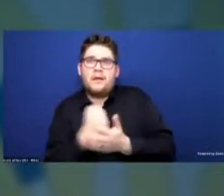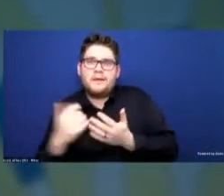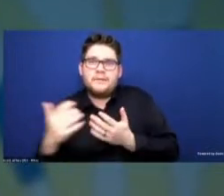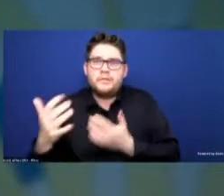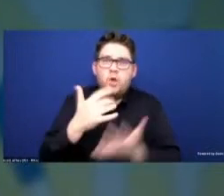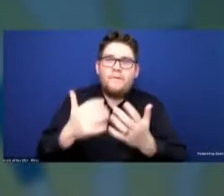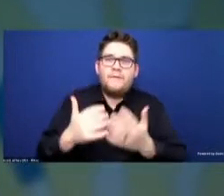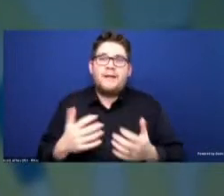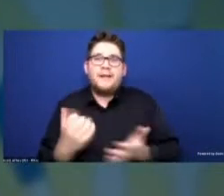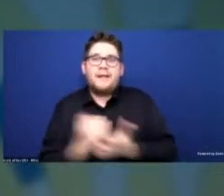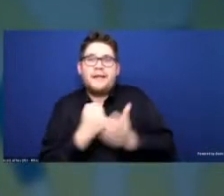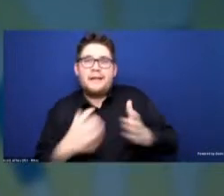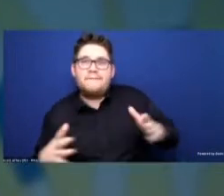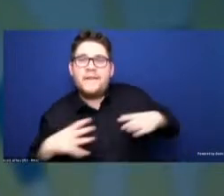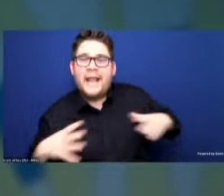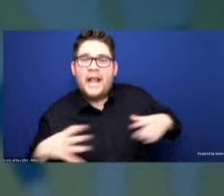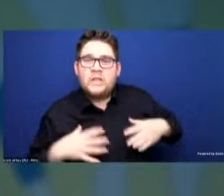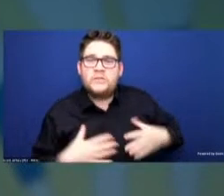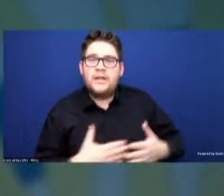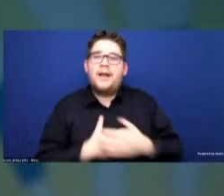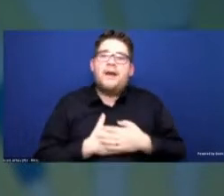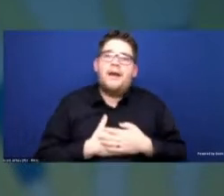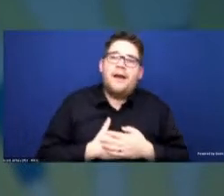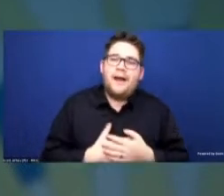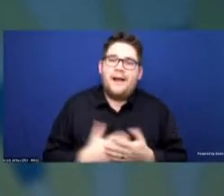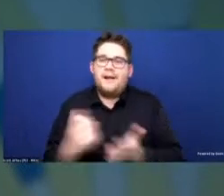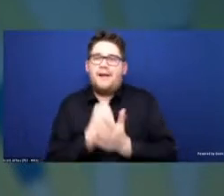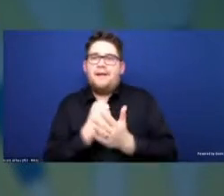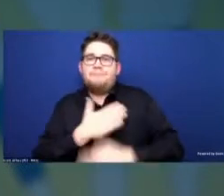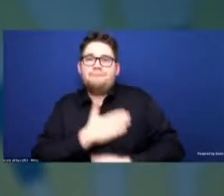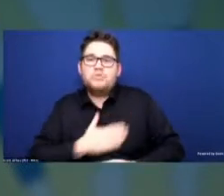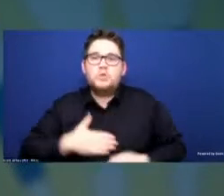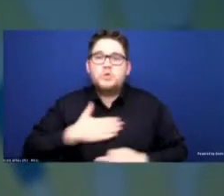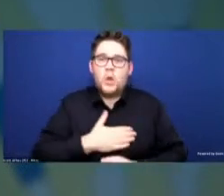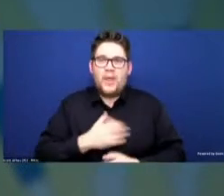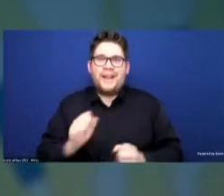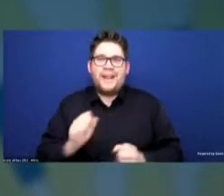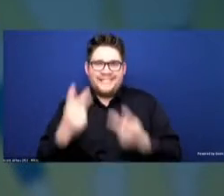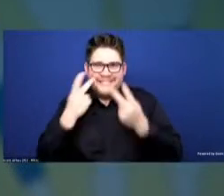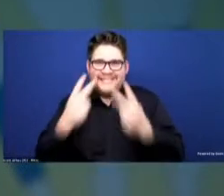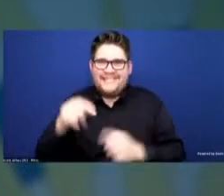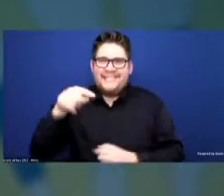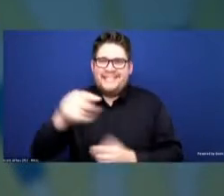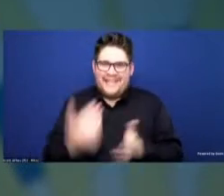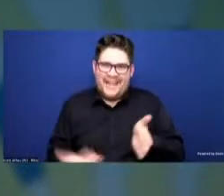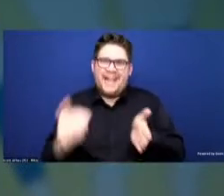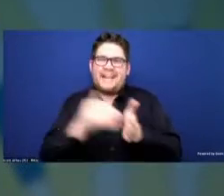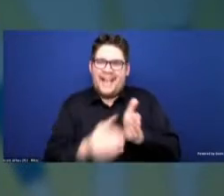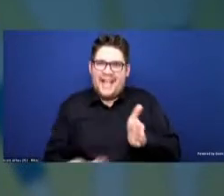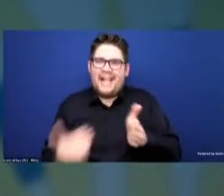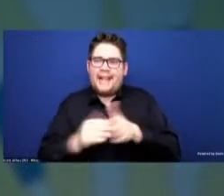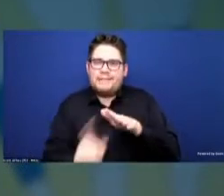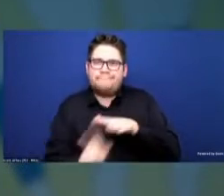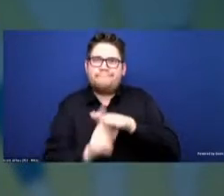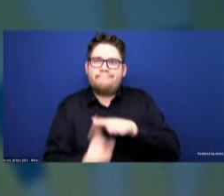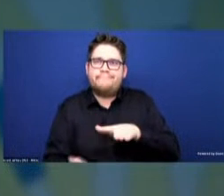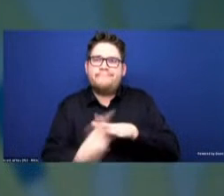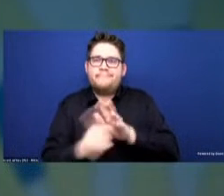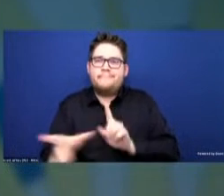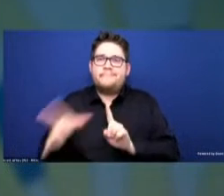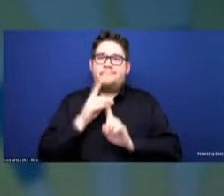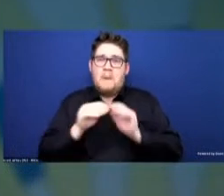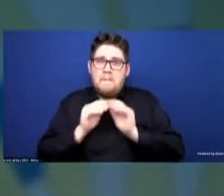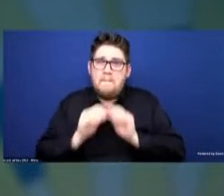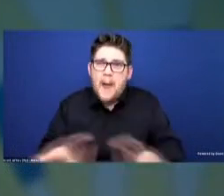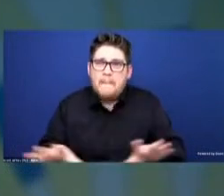interactions are settings where we have seen transmission happen very rapidly and move back into communities. So